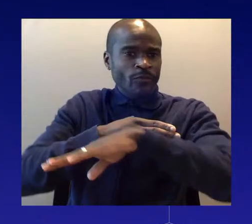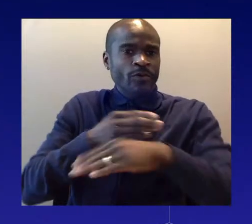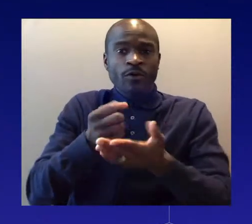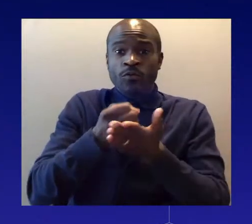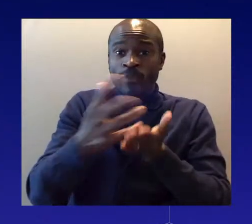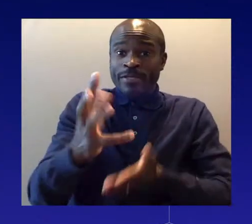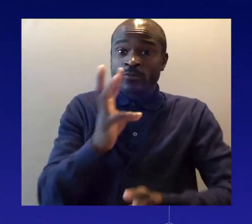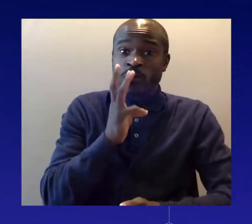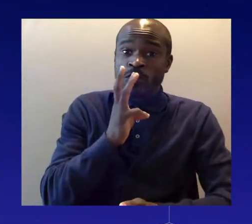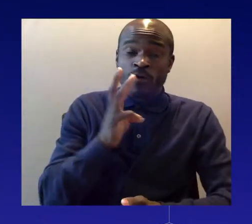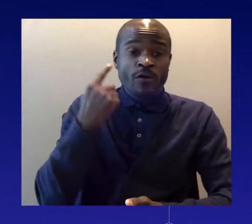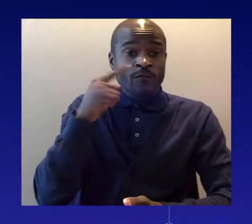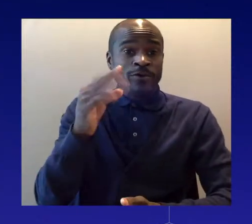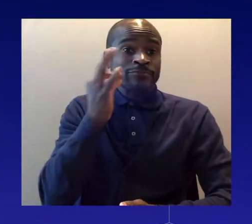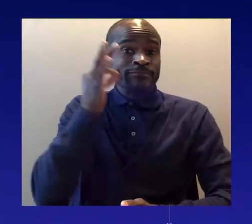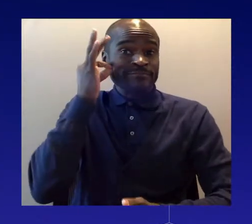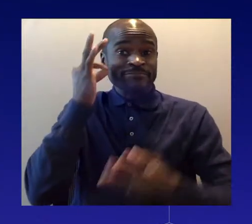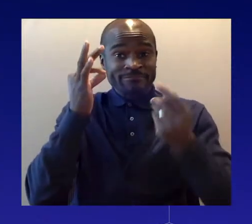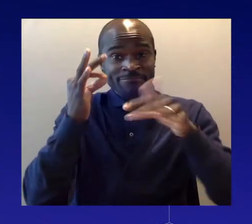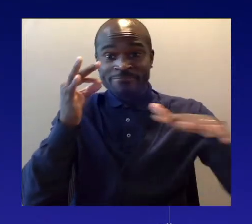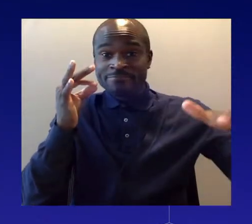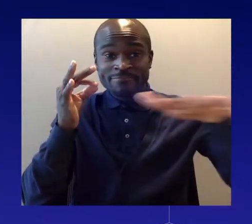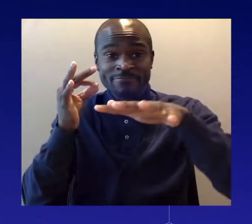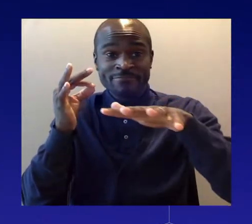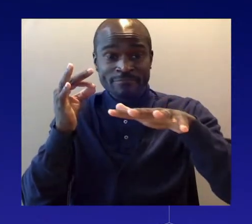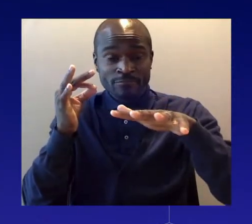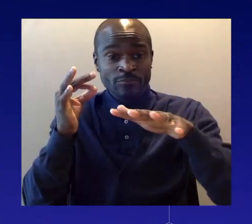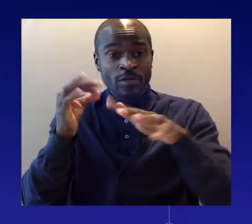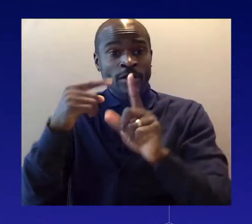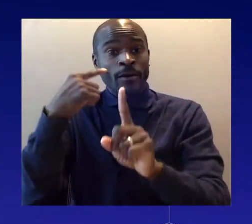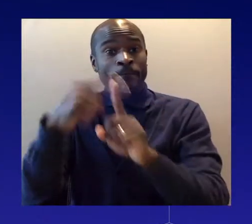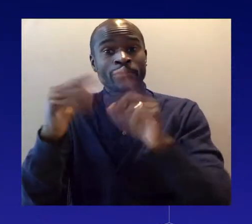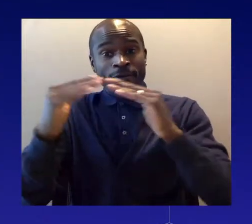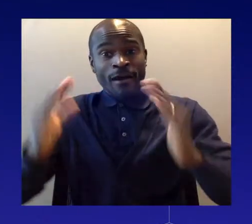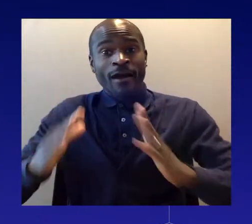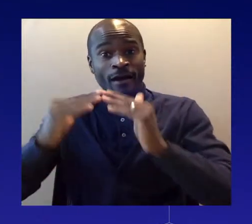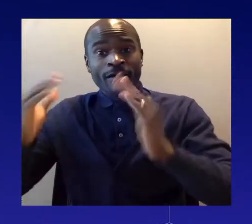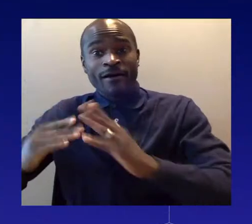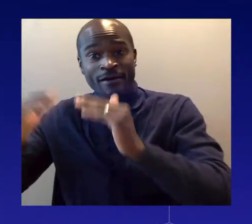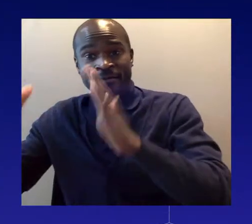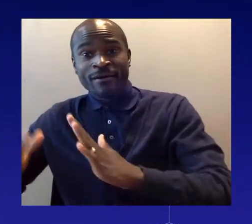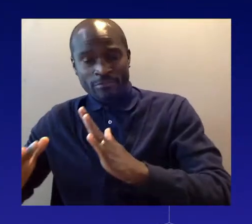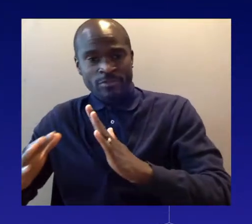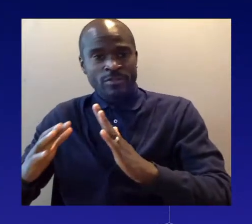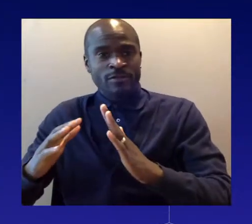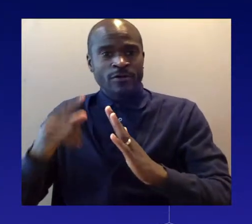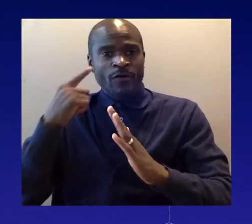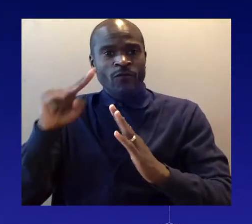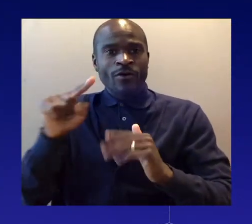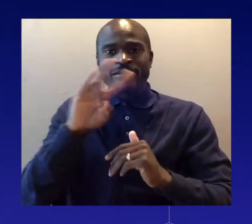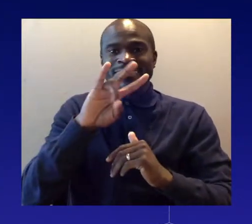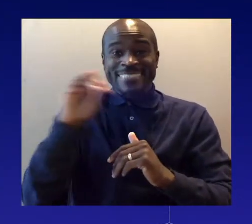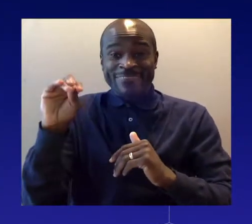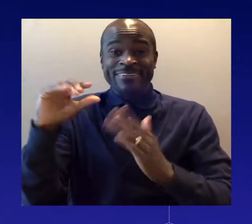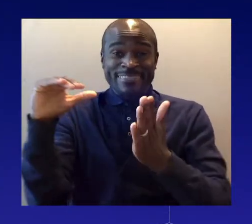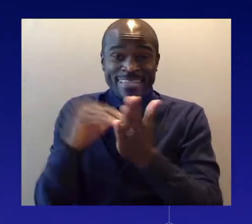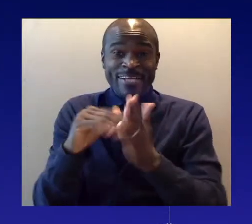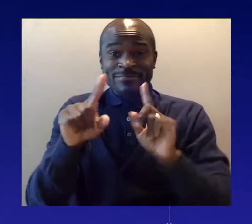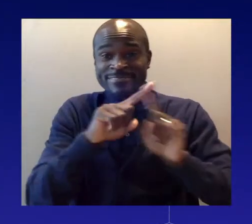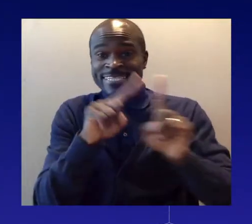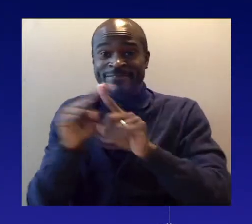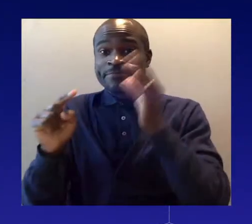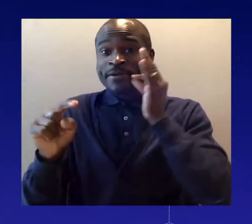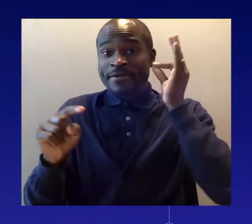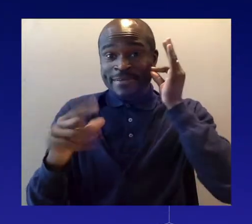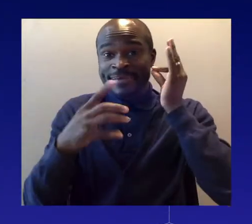lands, and that includes homes for 71,000 American Indian and Alaska Native people. This is a huge